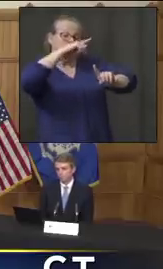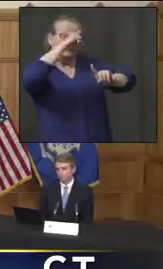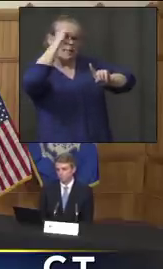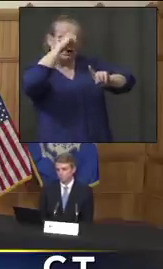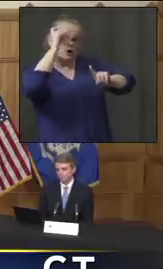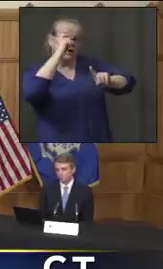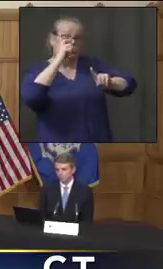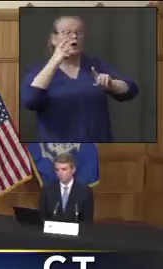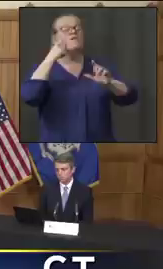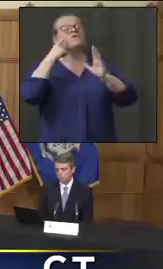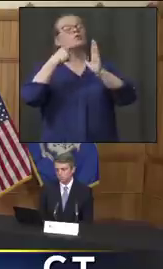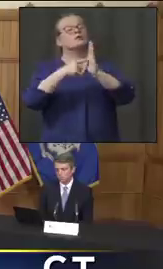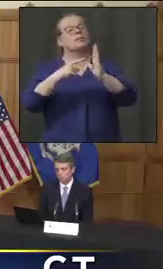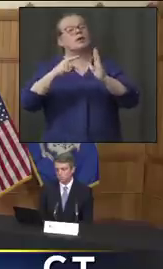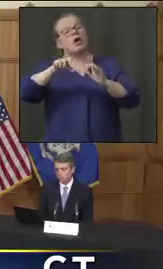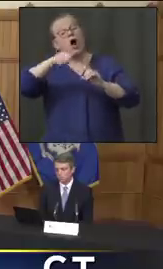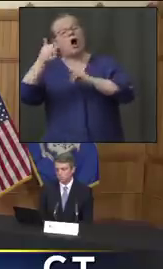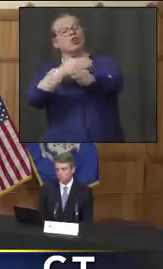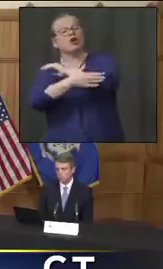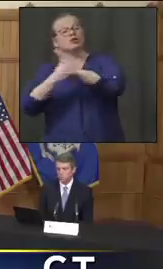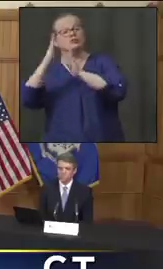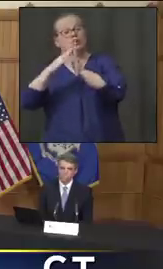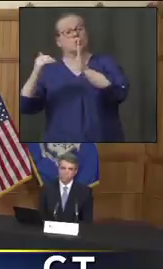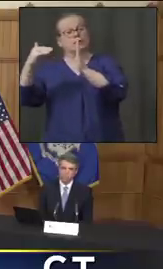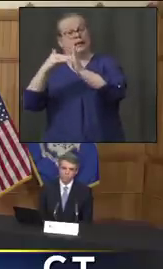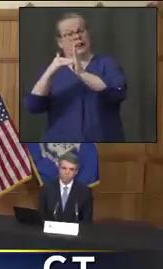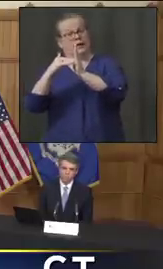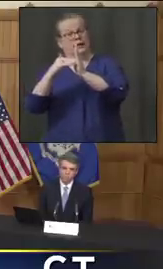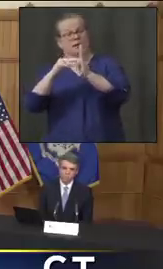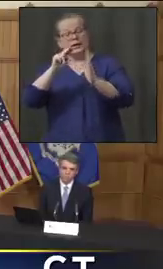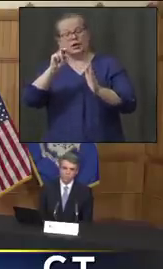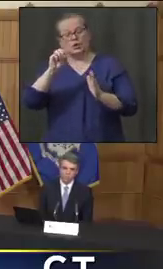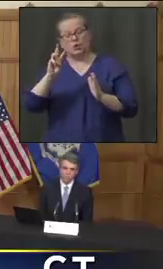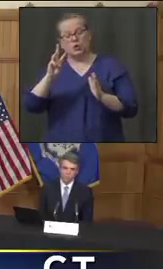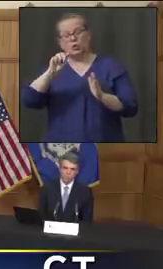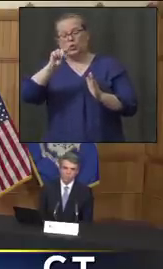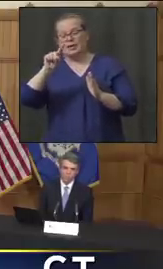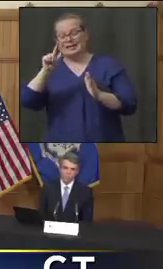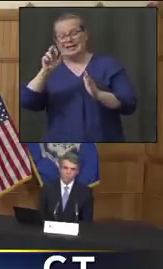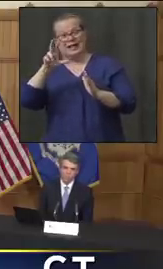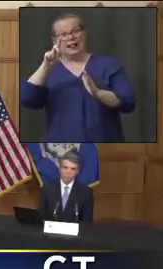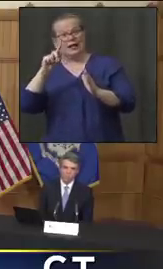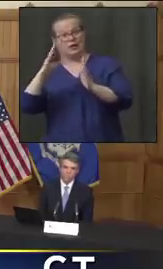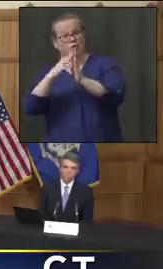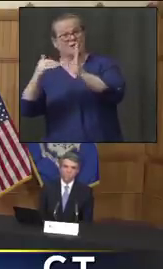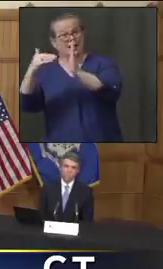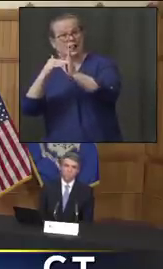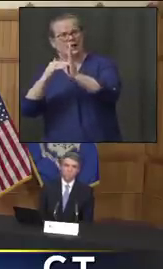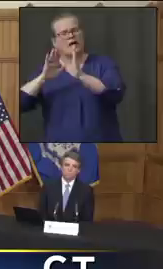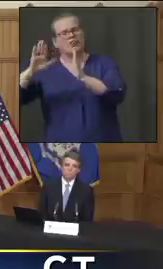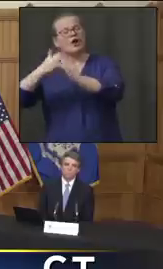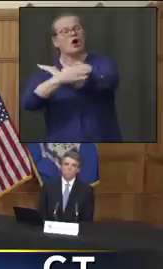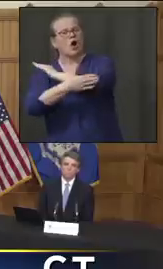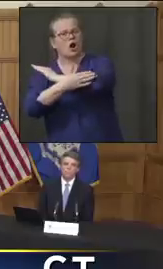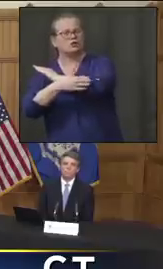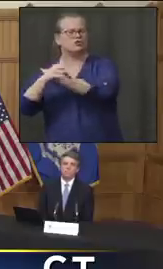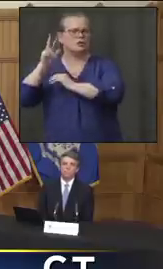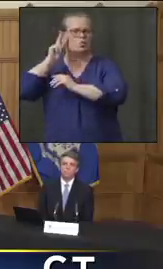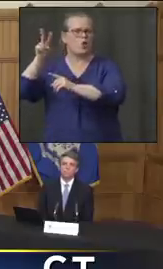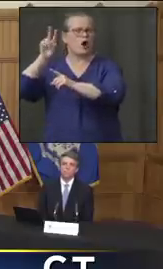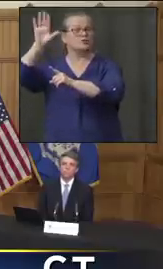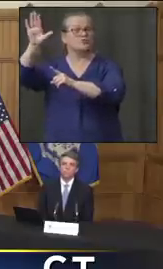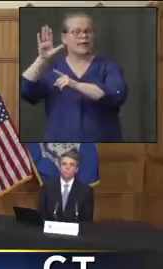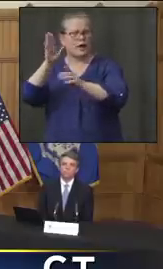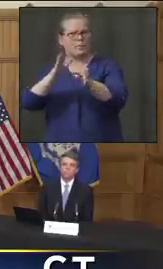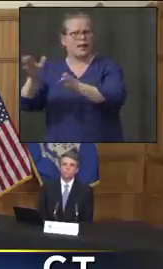has a similar 4-level risk factor that they've been playing with for a while, and some of the states have done similar things. Do you have